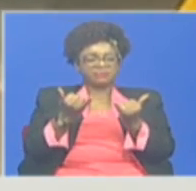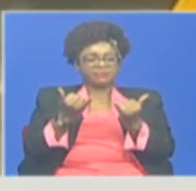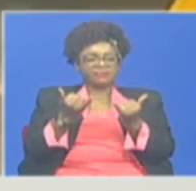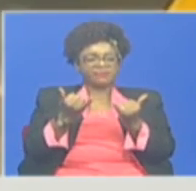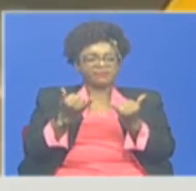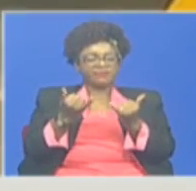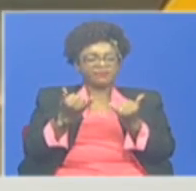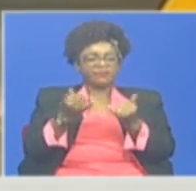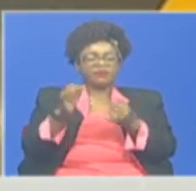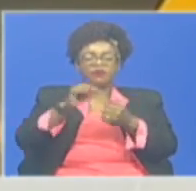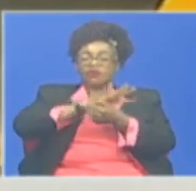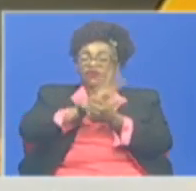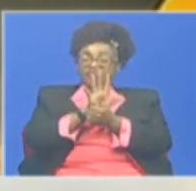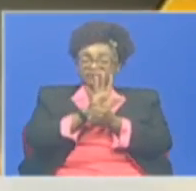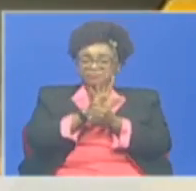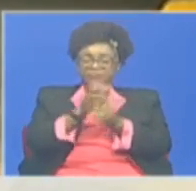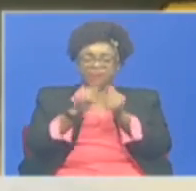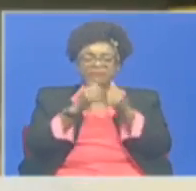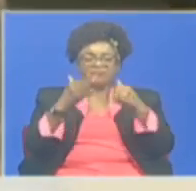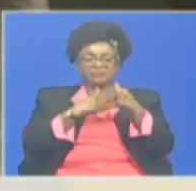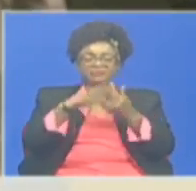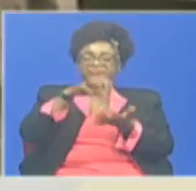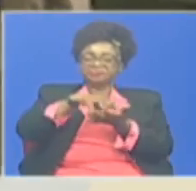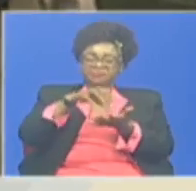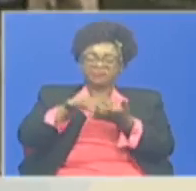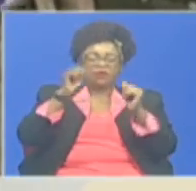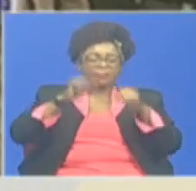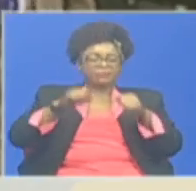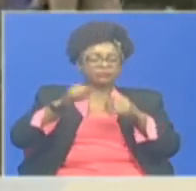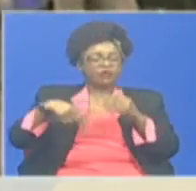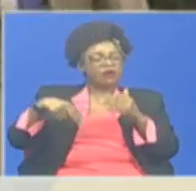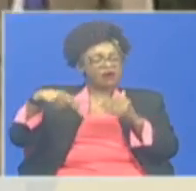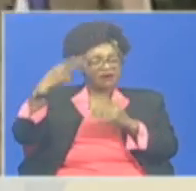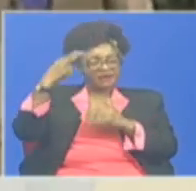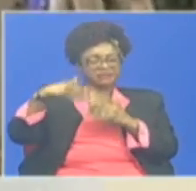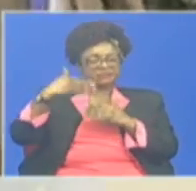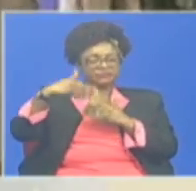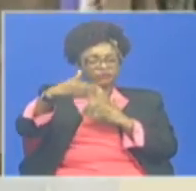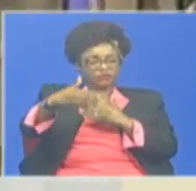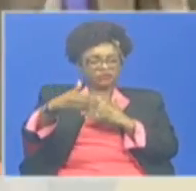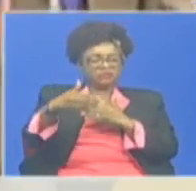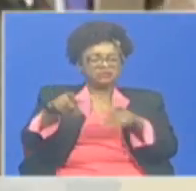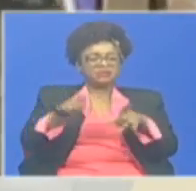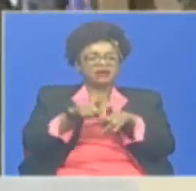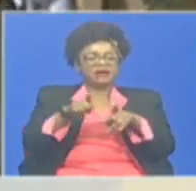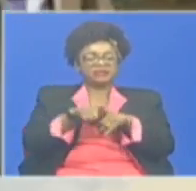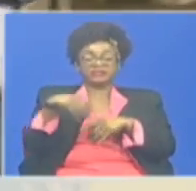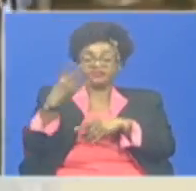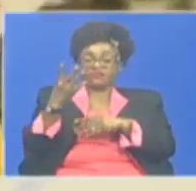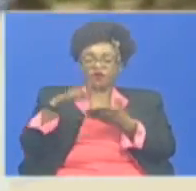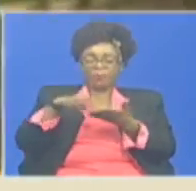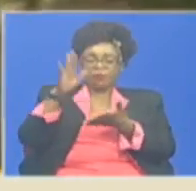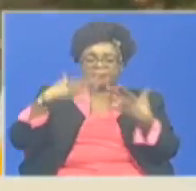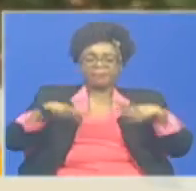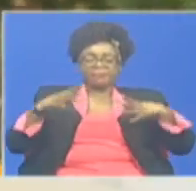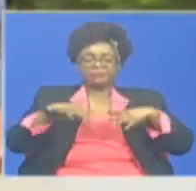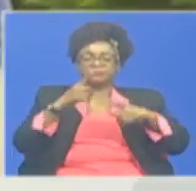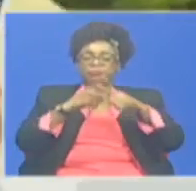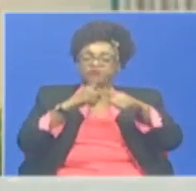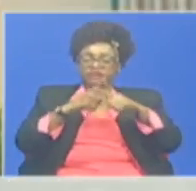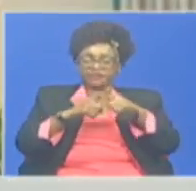COVID-19 cases in the coast region could rise exponentially in the coming days as 4 more people tested positive today for the